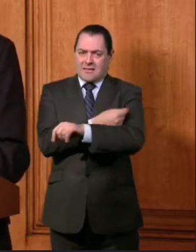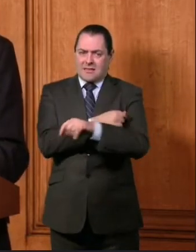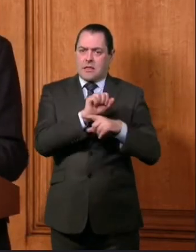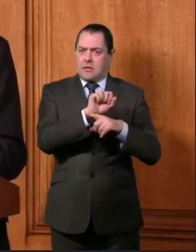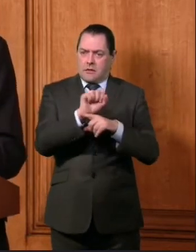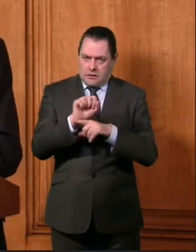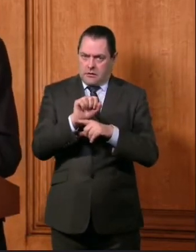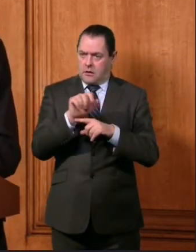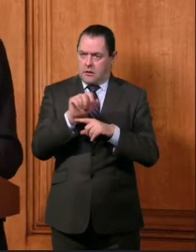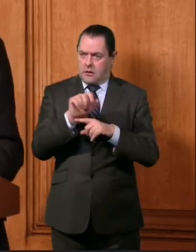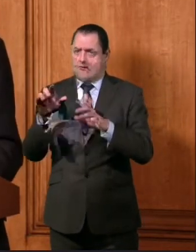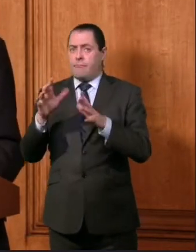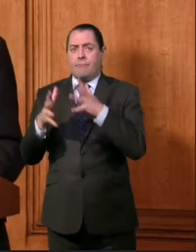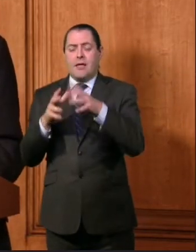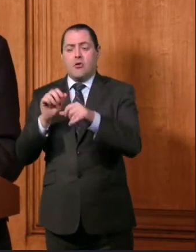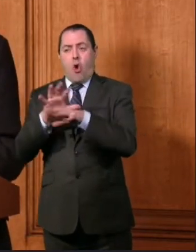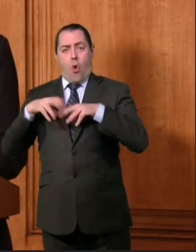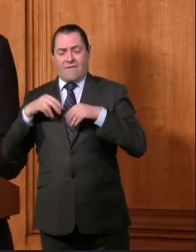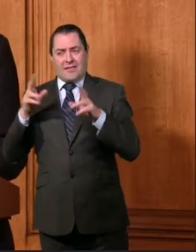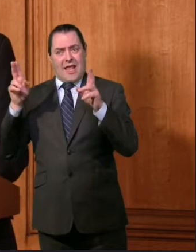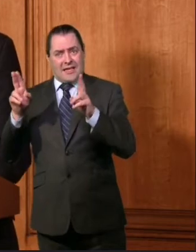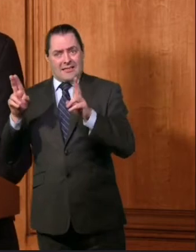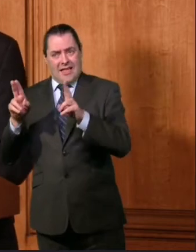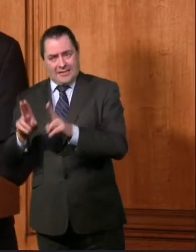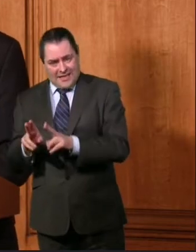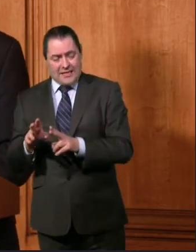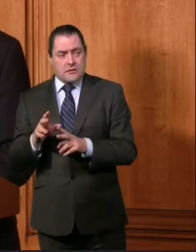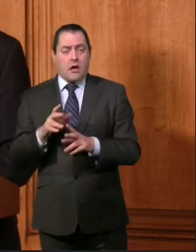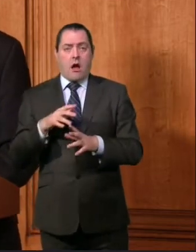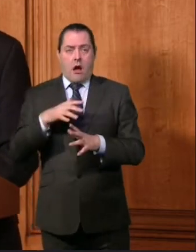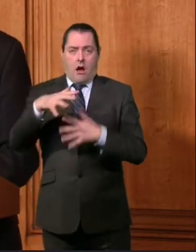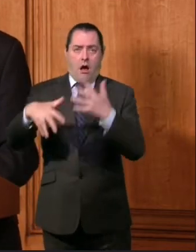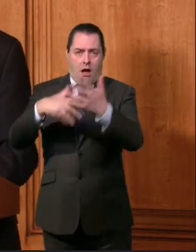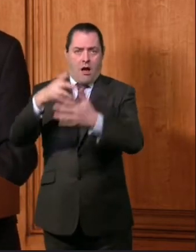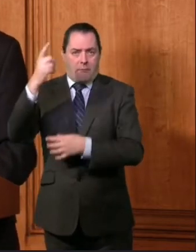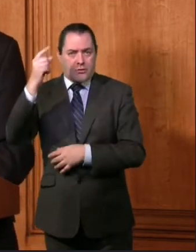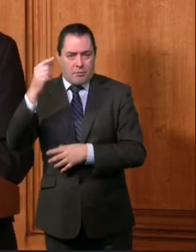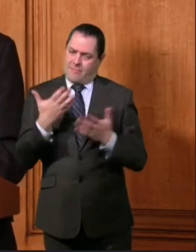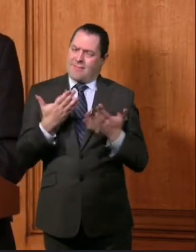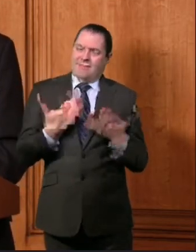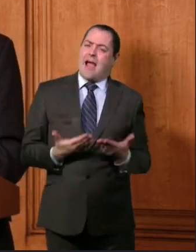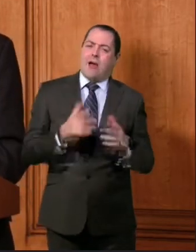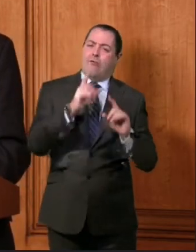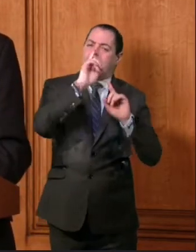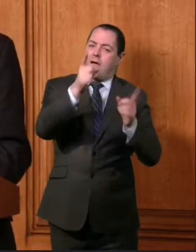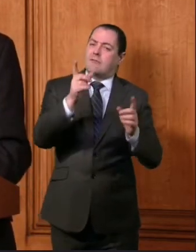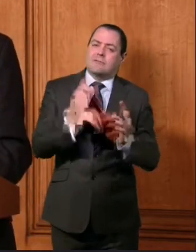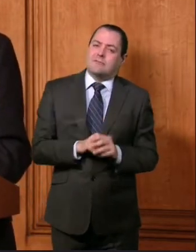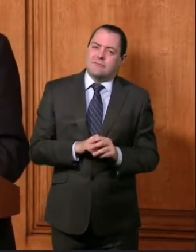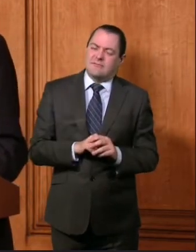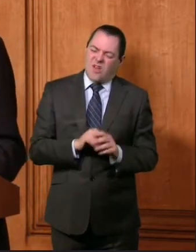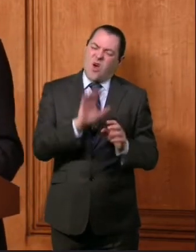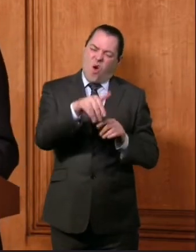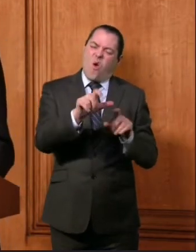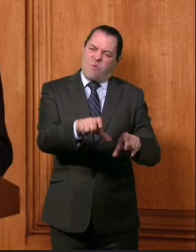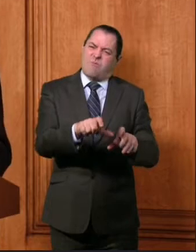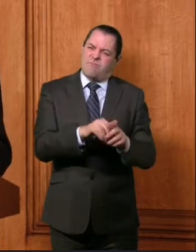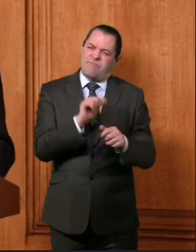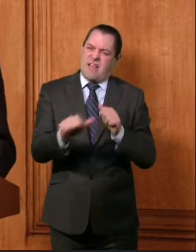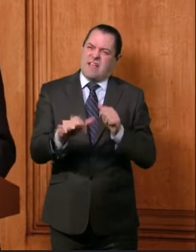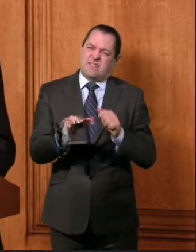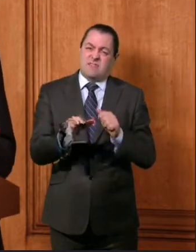very cautious, and like everybody else, you should be staying at home and not going out except when you need to for exercise, essential